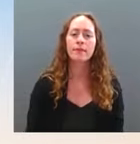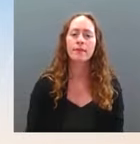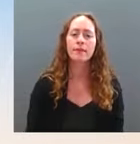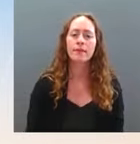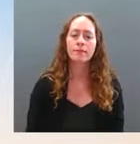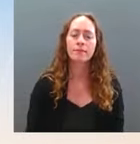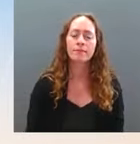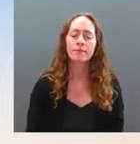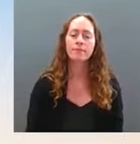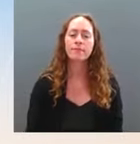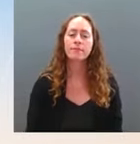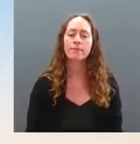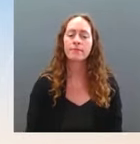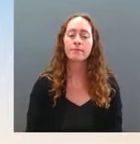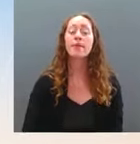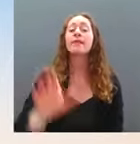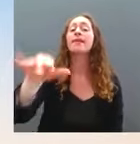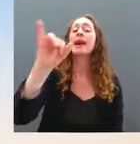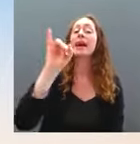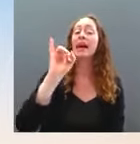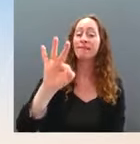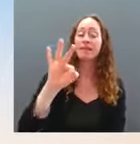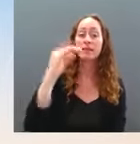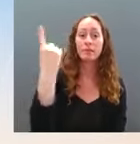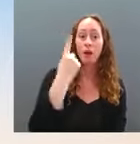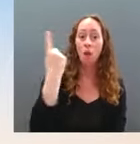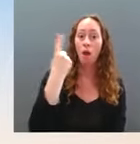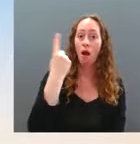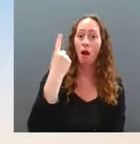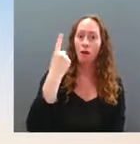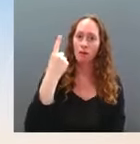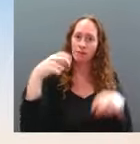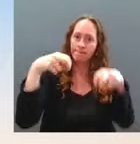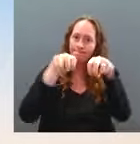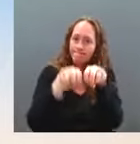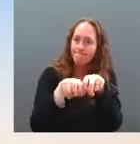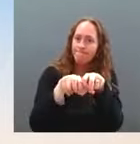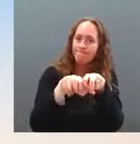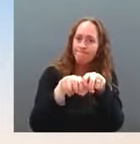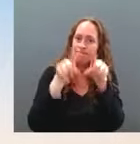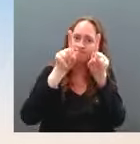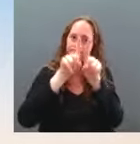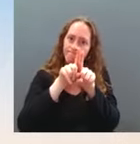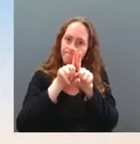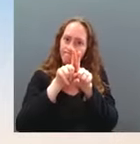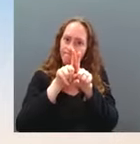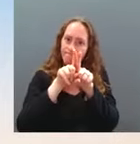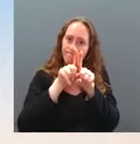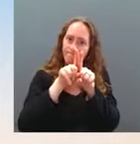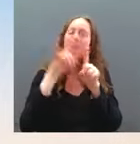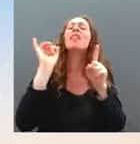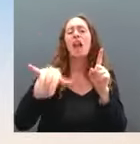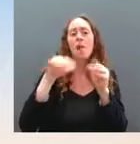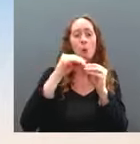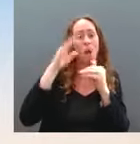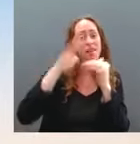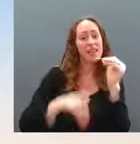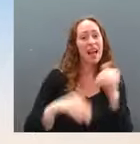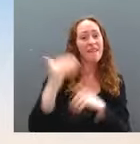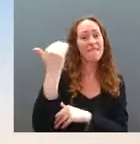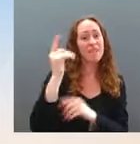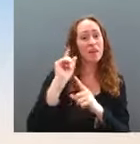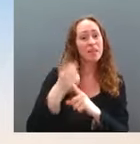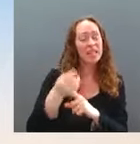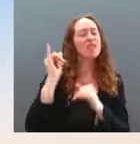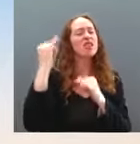or more, that's considered a close contact. No one in there was. That I'm aware of. Jackson tested negative before her visit today, I trust. I don't have any